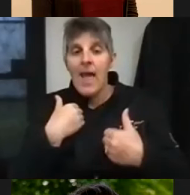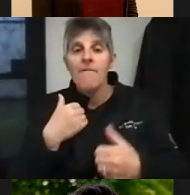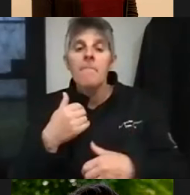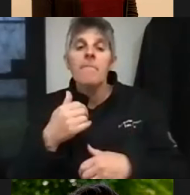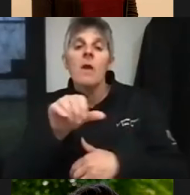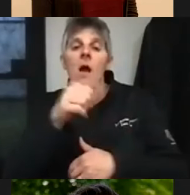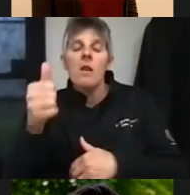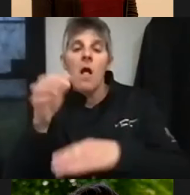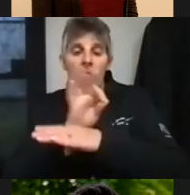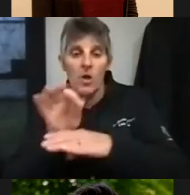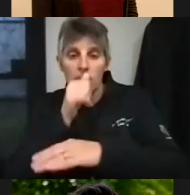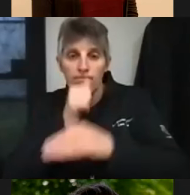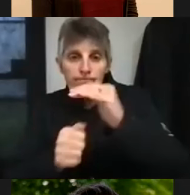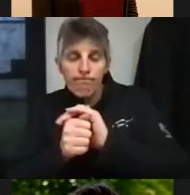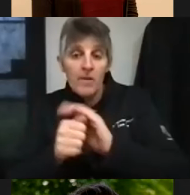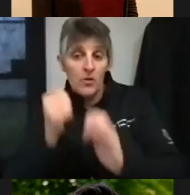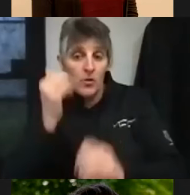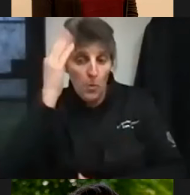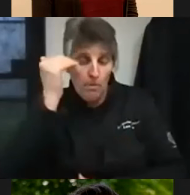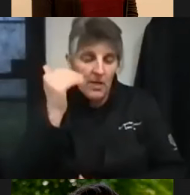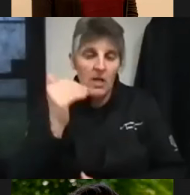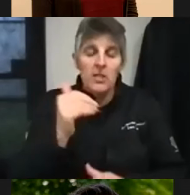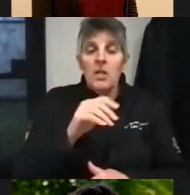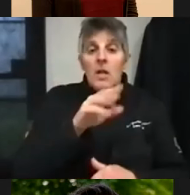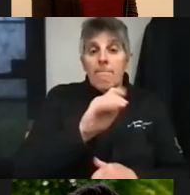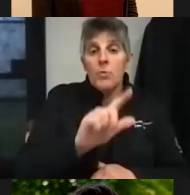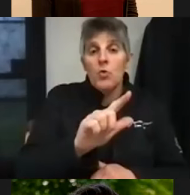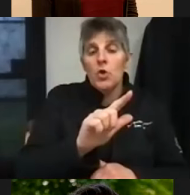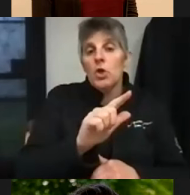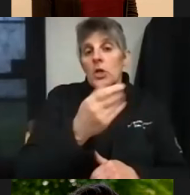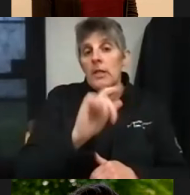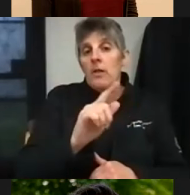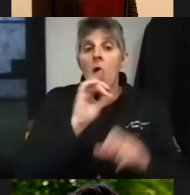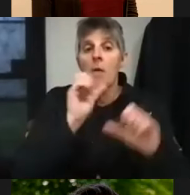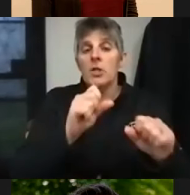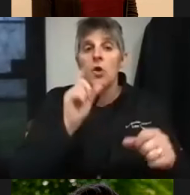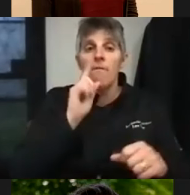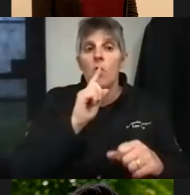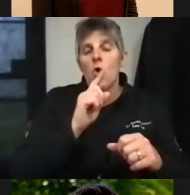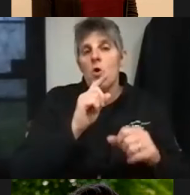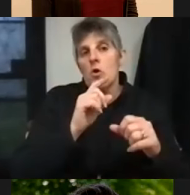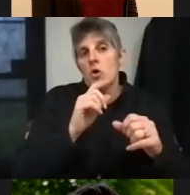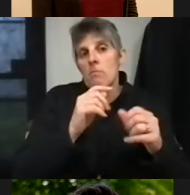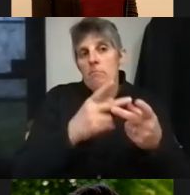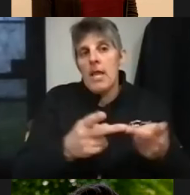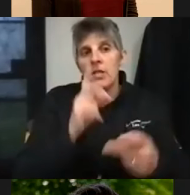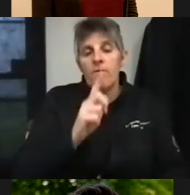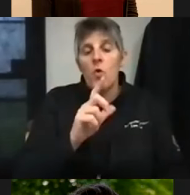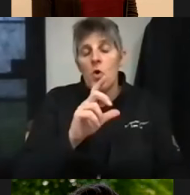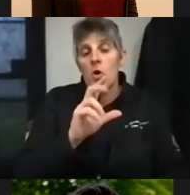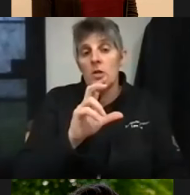motor glial cells. So because motor glial cells are a potential pool of retinal stem cells.